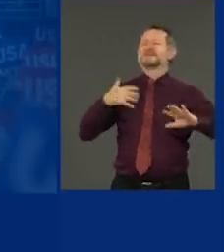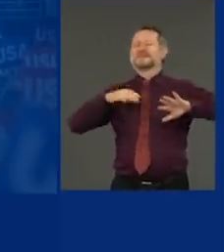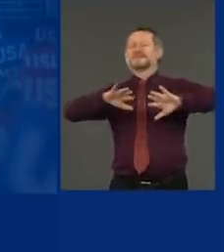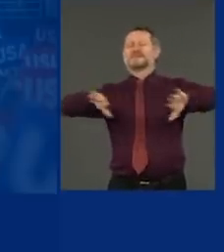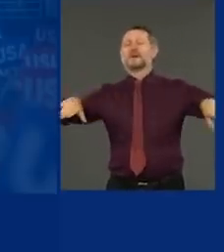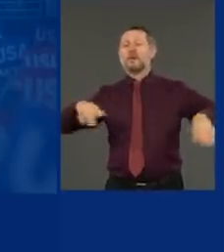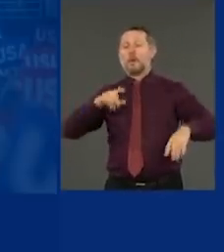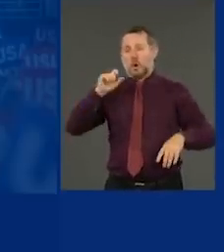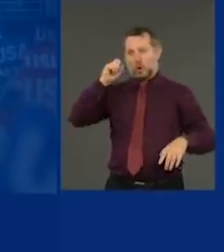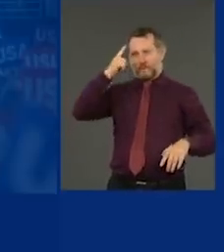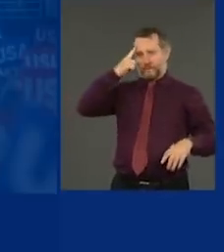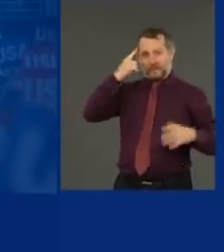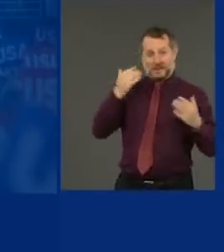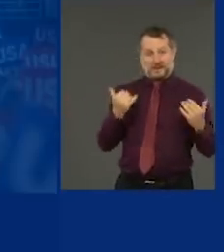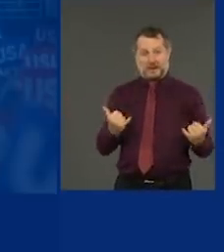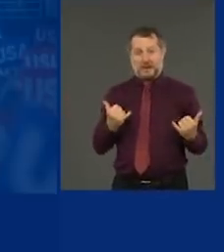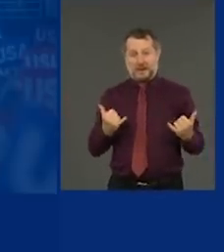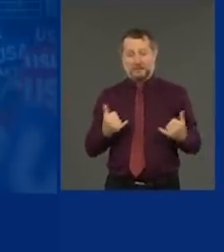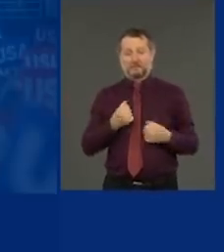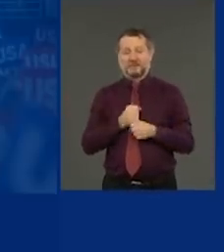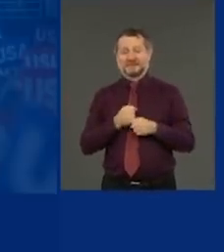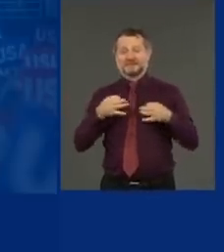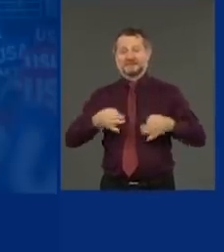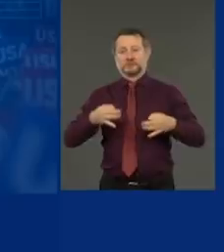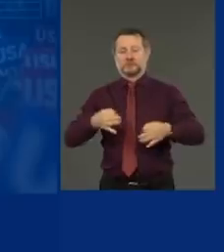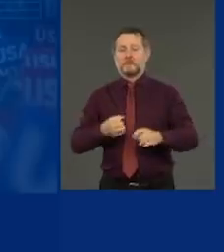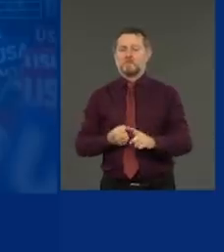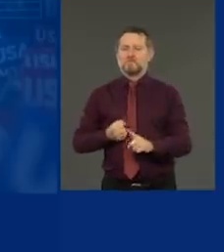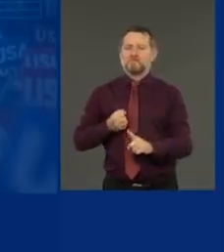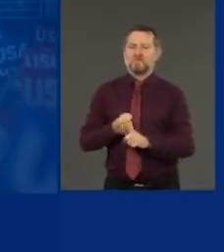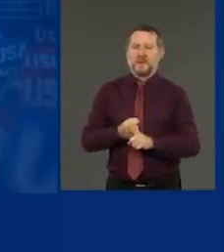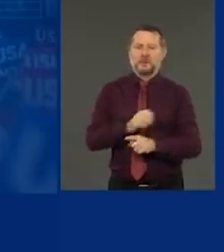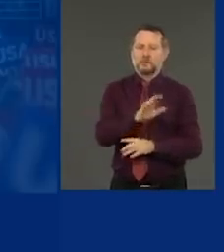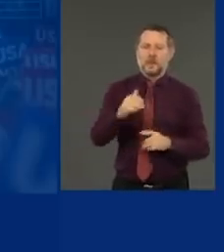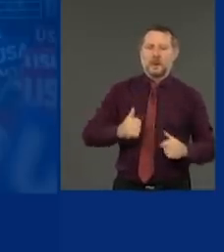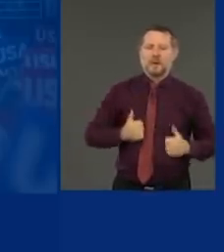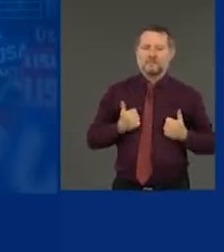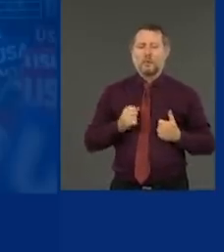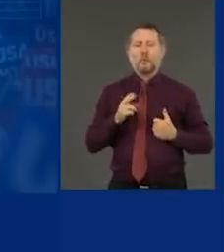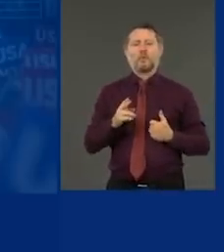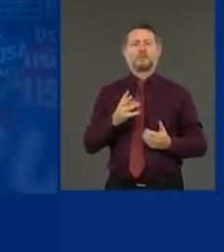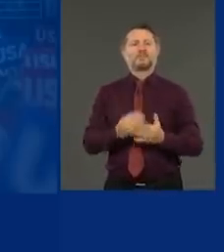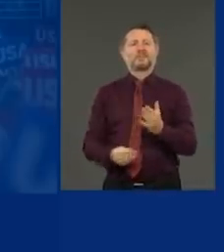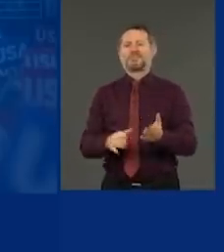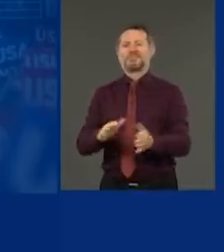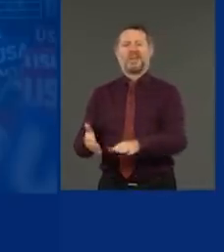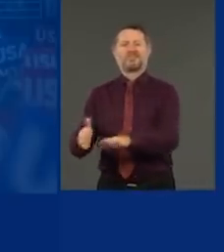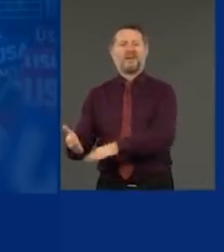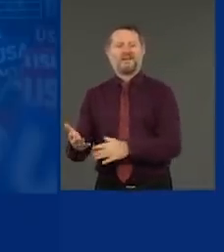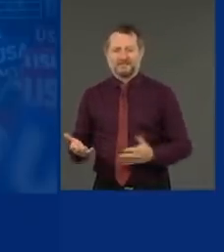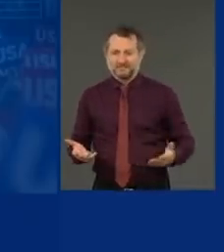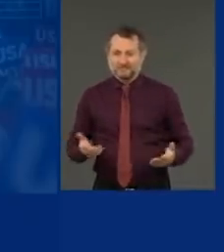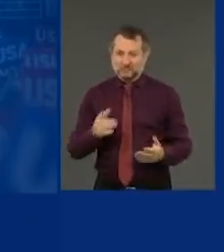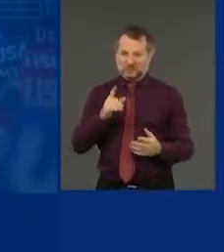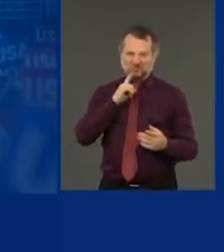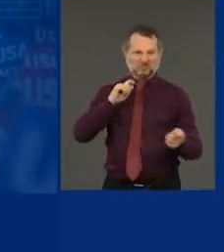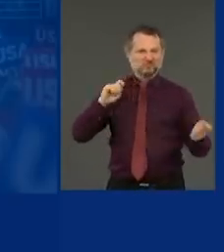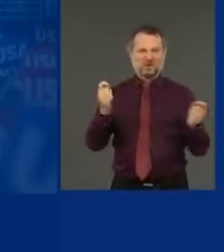decisions. I think it's going to reshape the way people think about government for a long